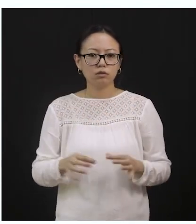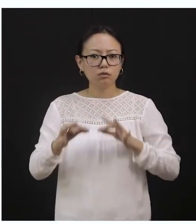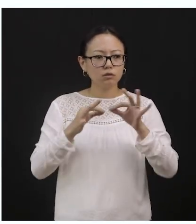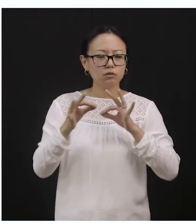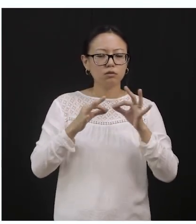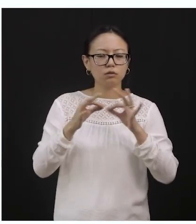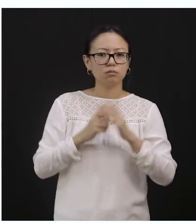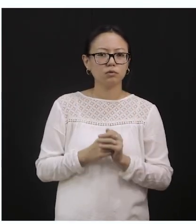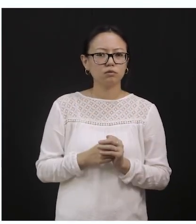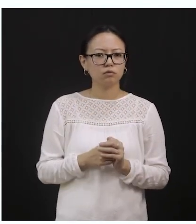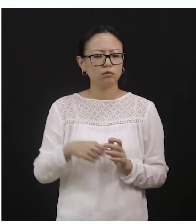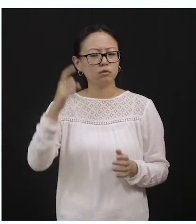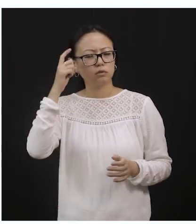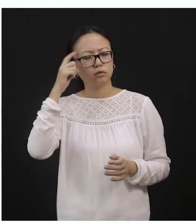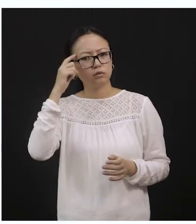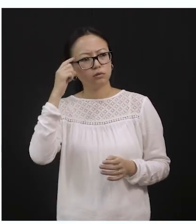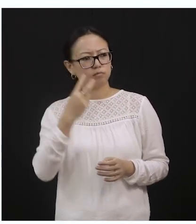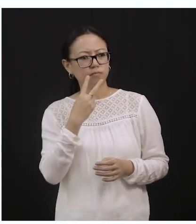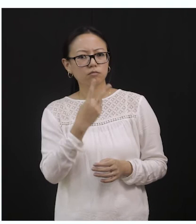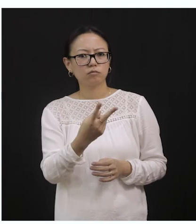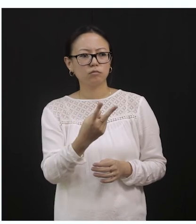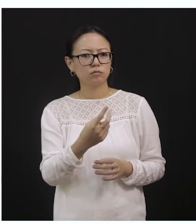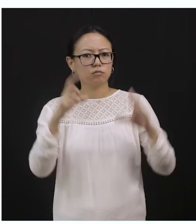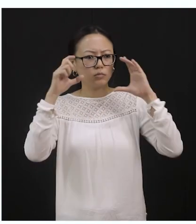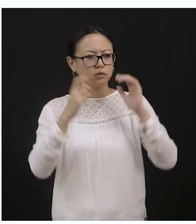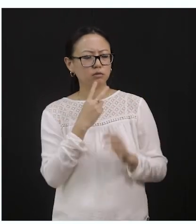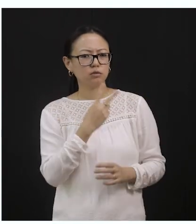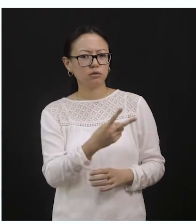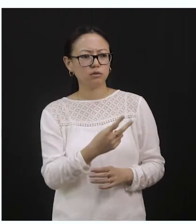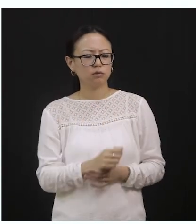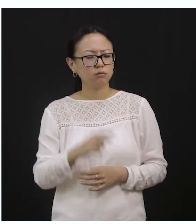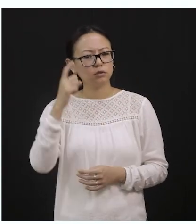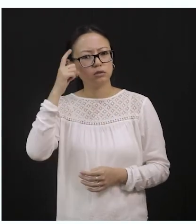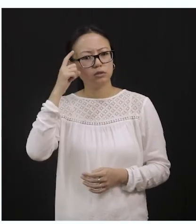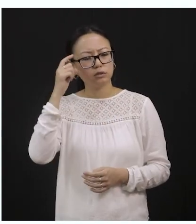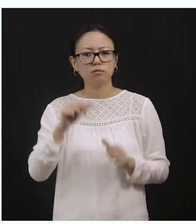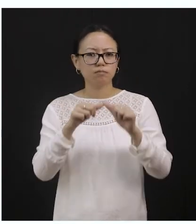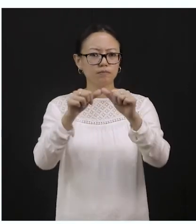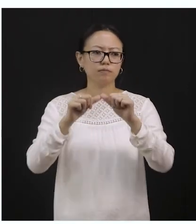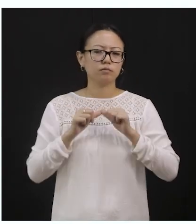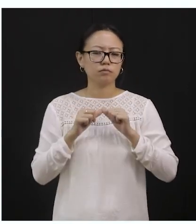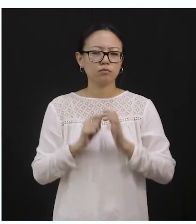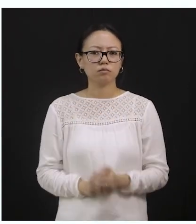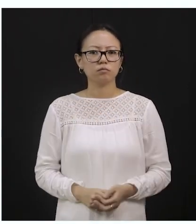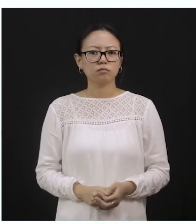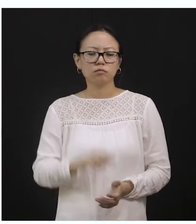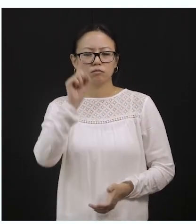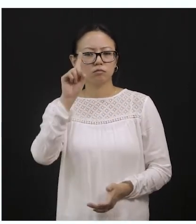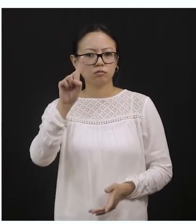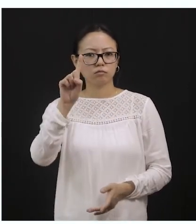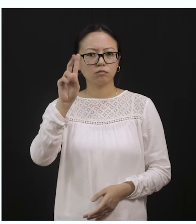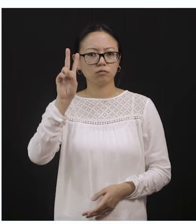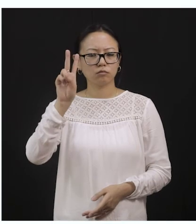answer. At the count of 3, you will be telling me the answer. All right. So here we go. 1,